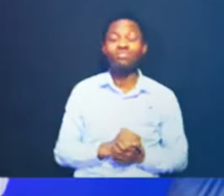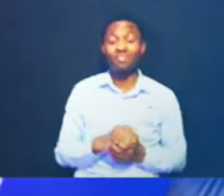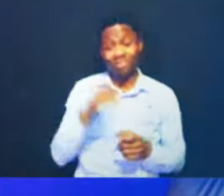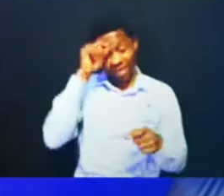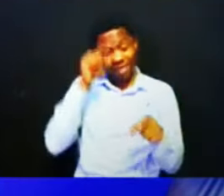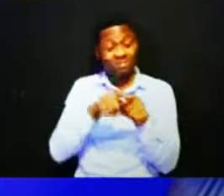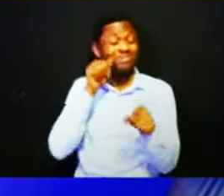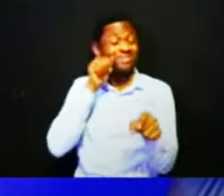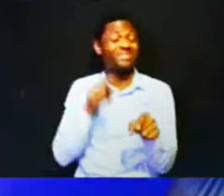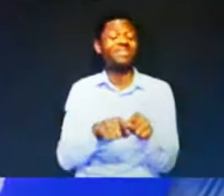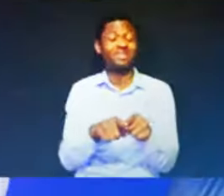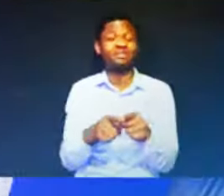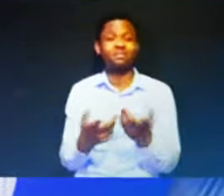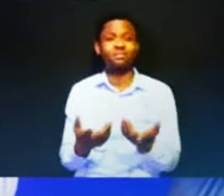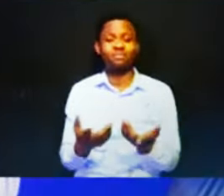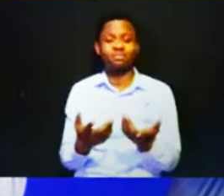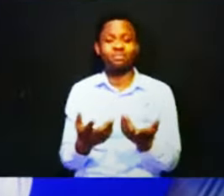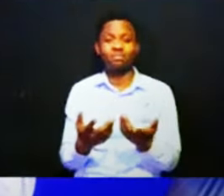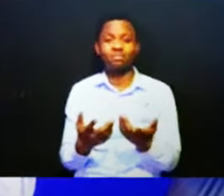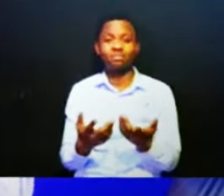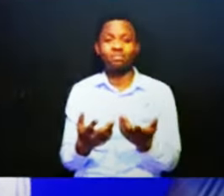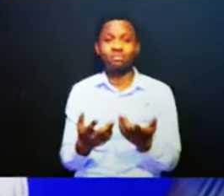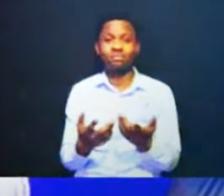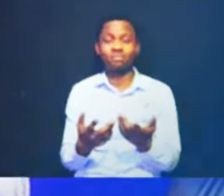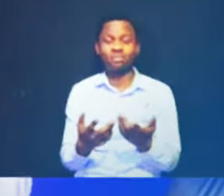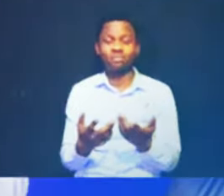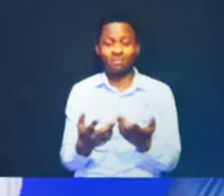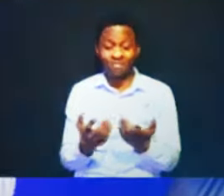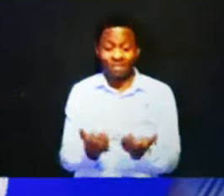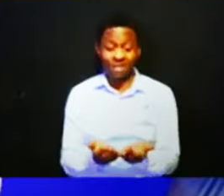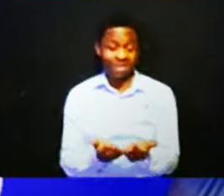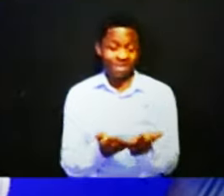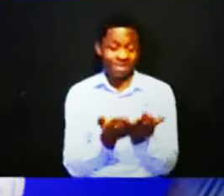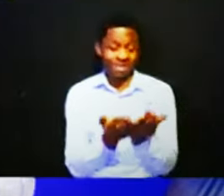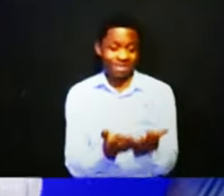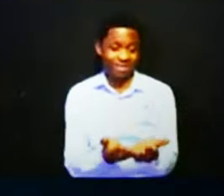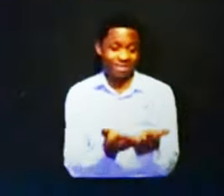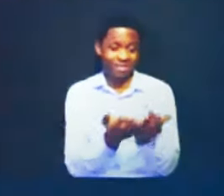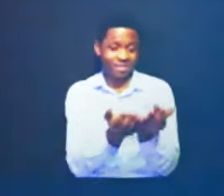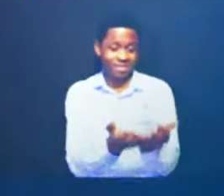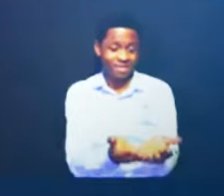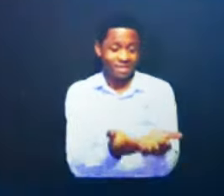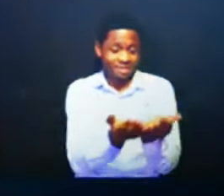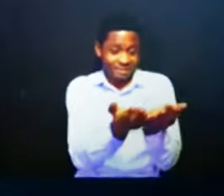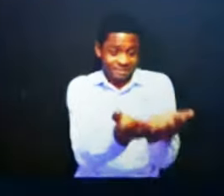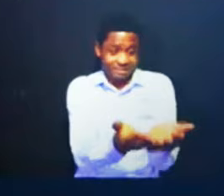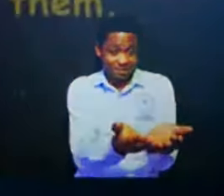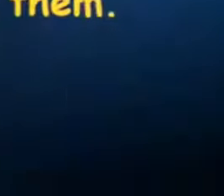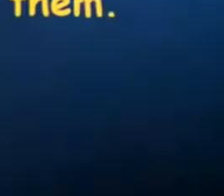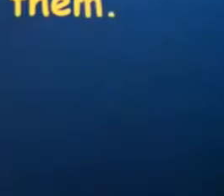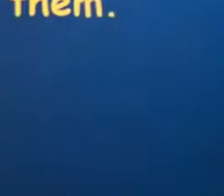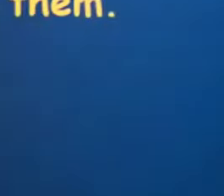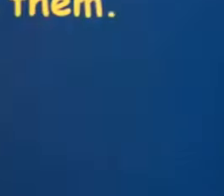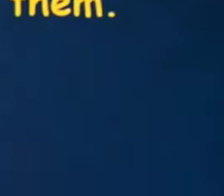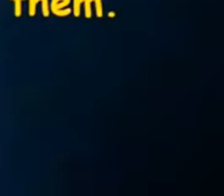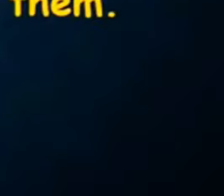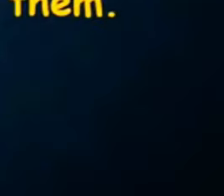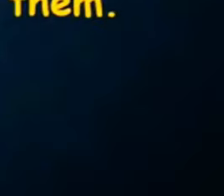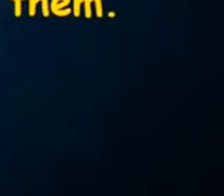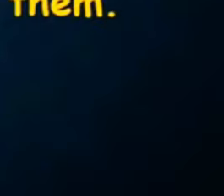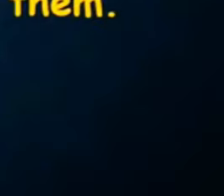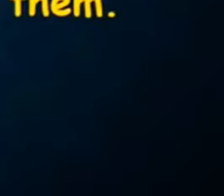brothers and sisters, ships don't sink because of the water around